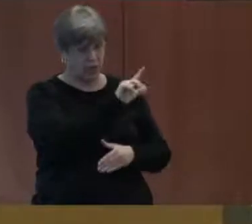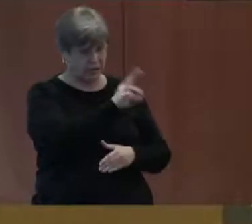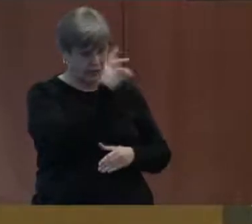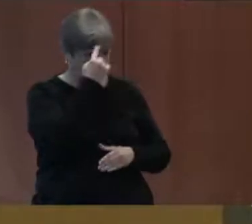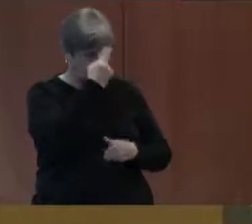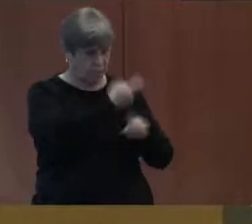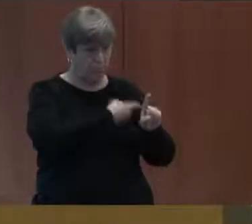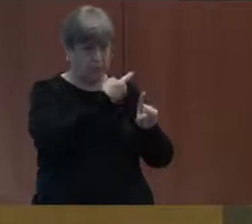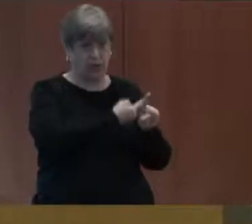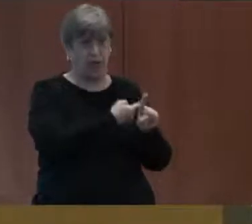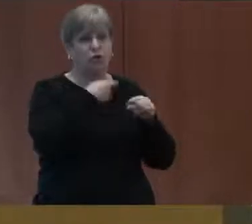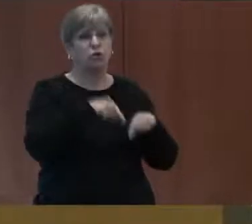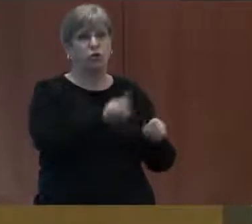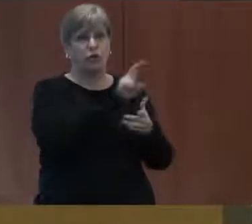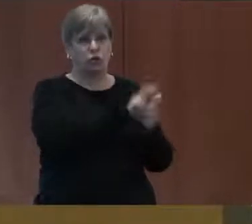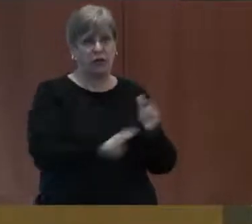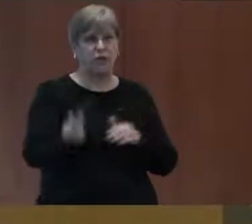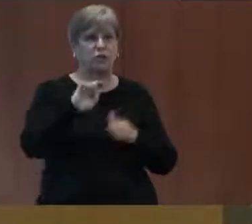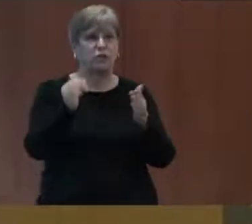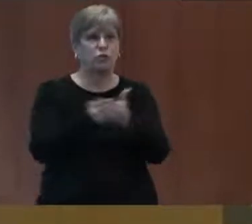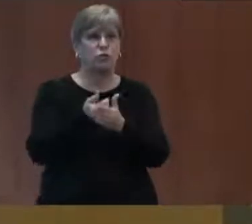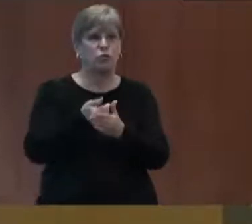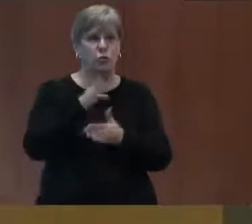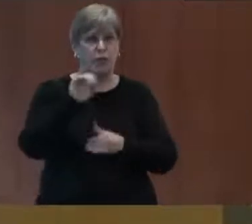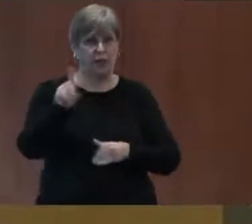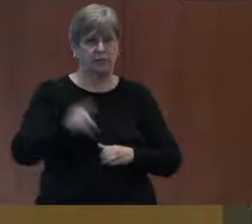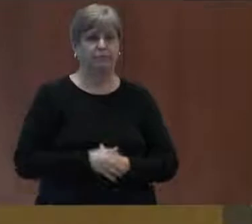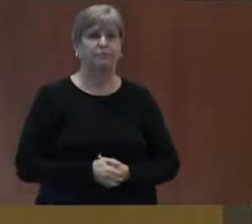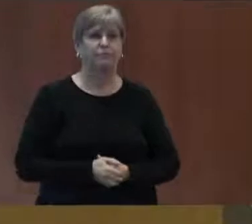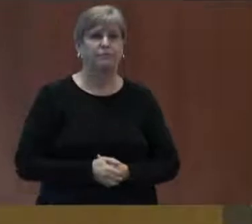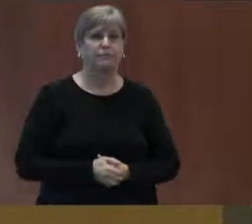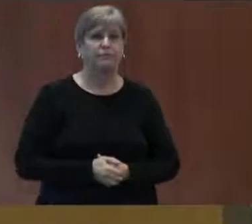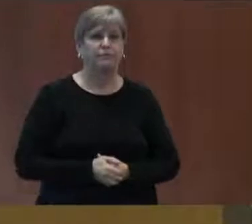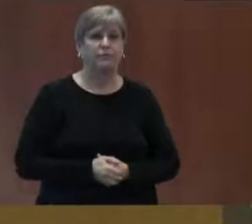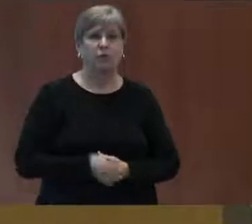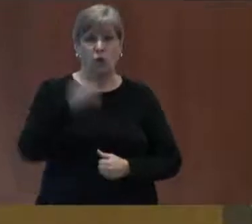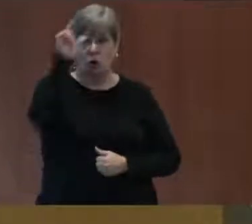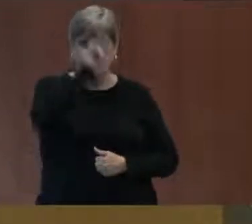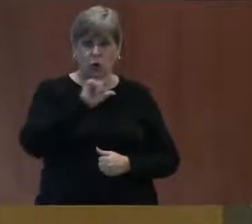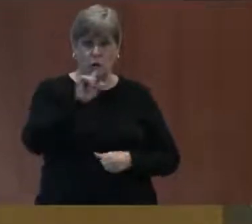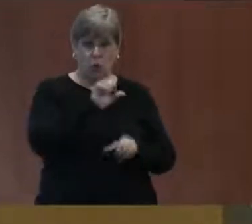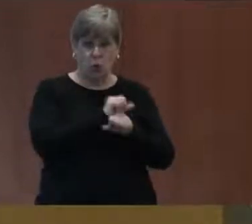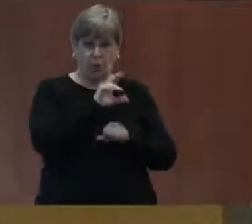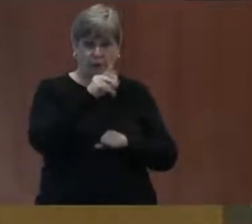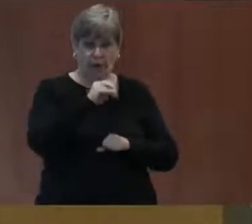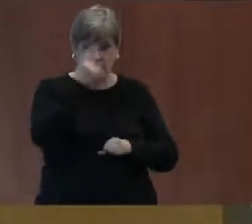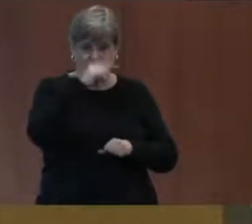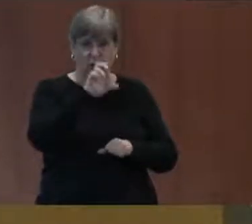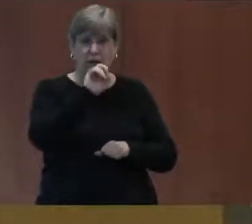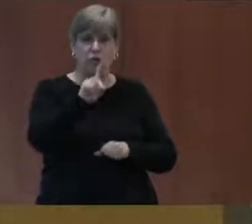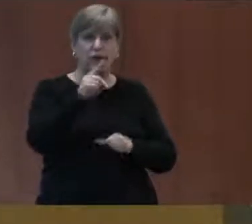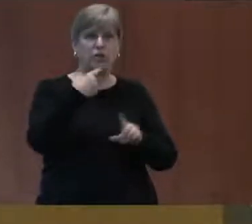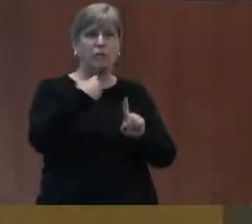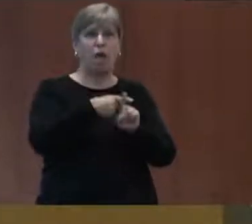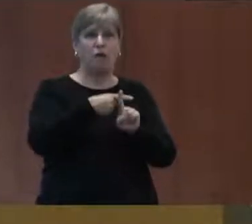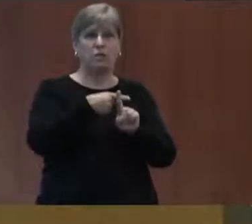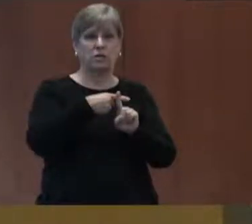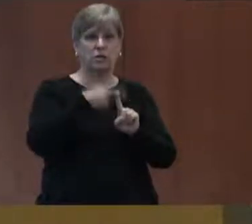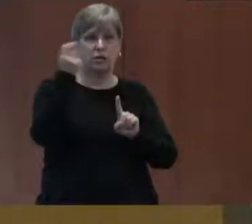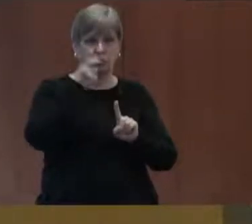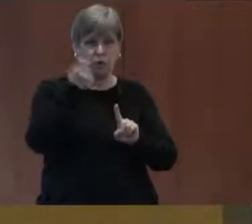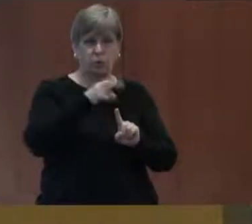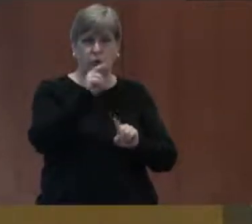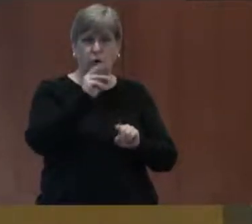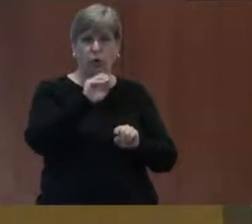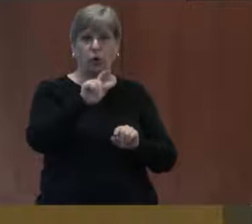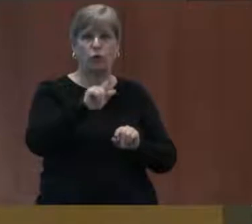$23,704.26 per month during the transition to the new bid. Google Workspace for Education Plus subscription renewal